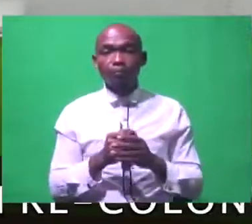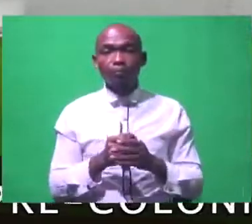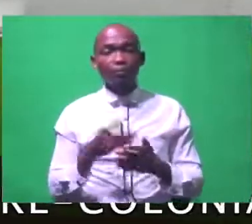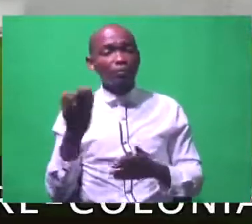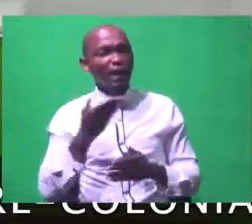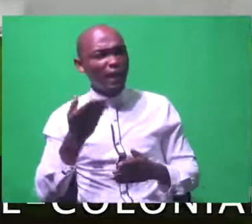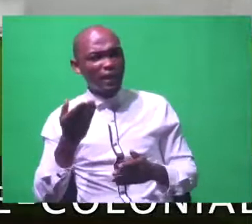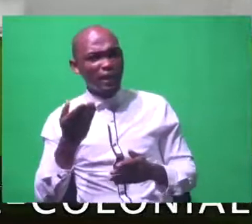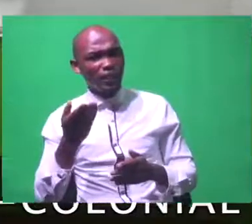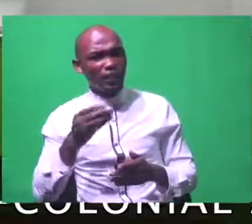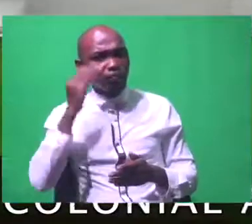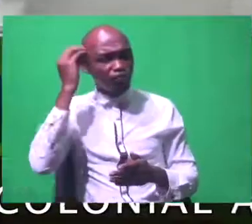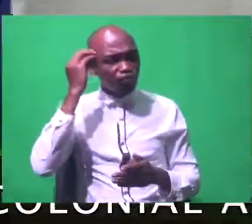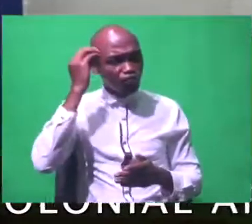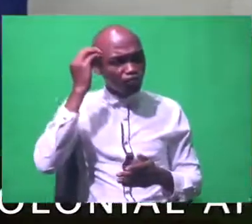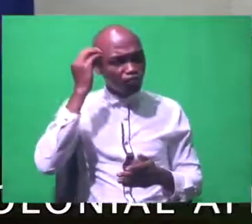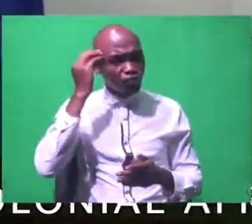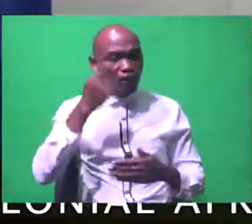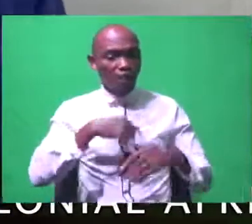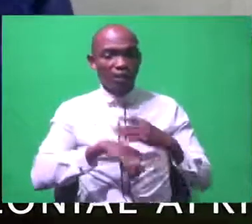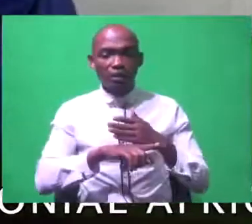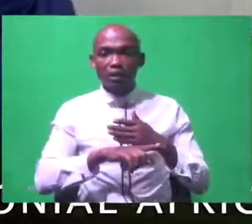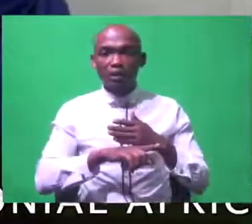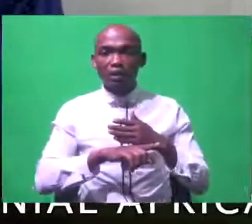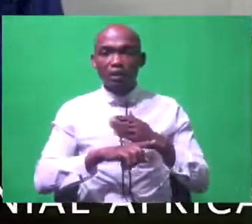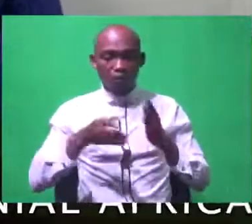Another concept is productive forces.